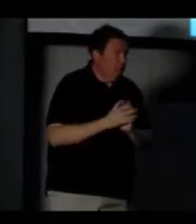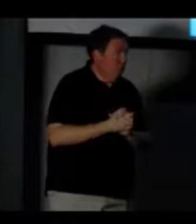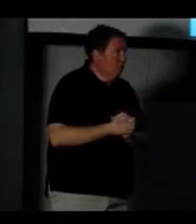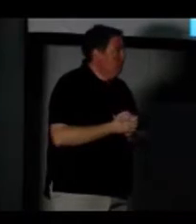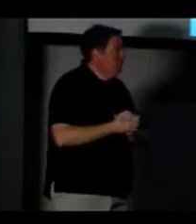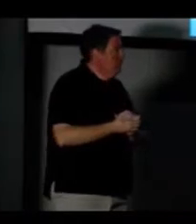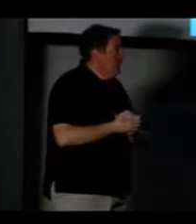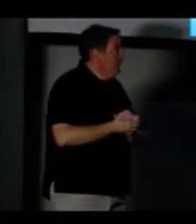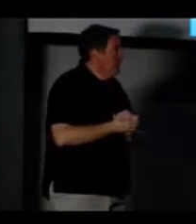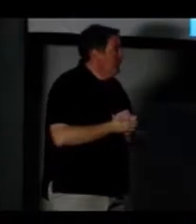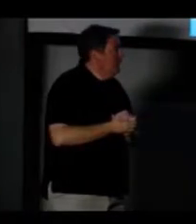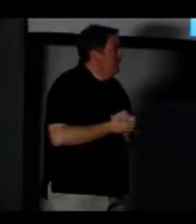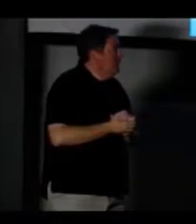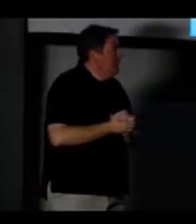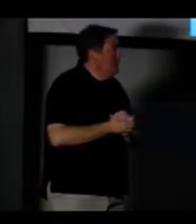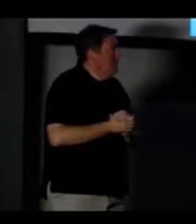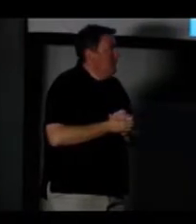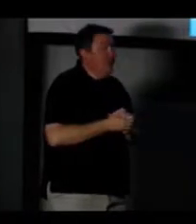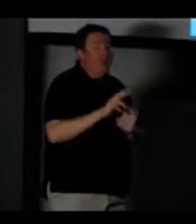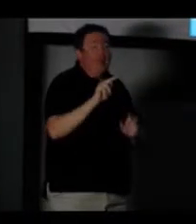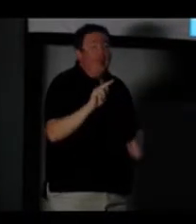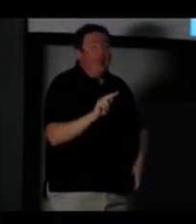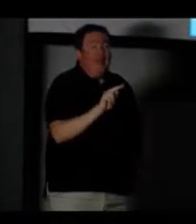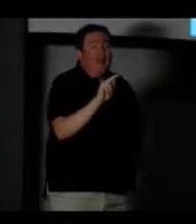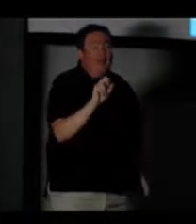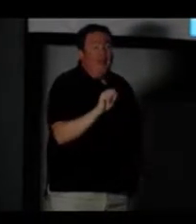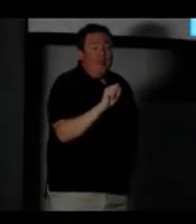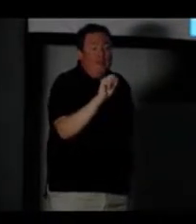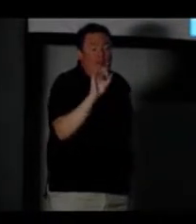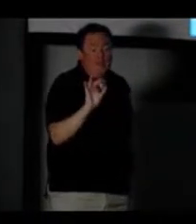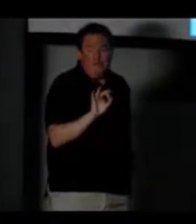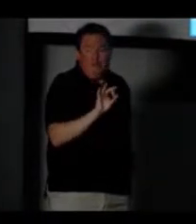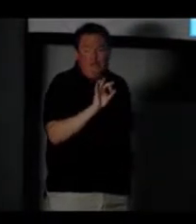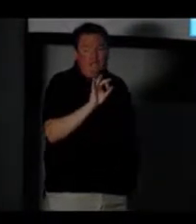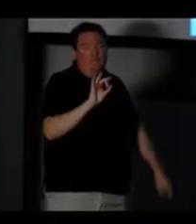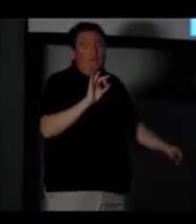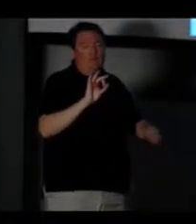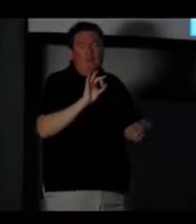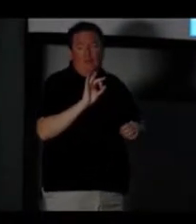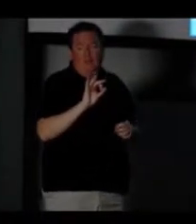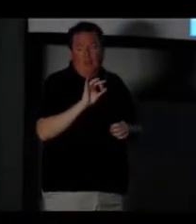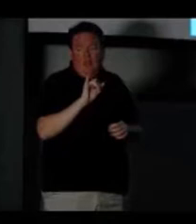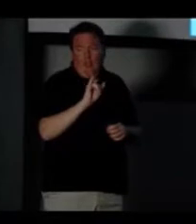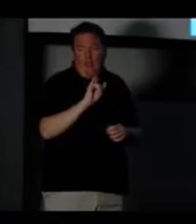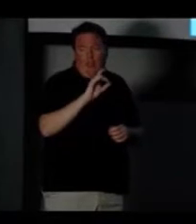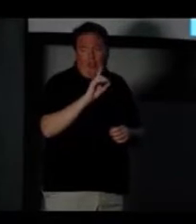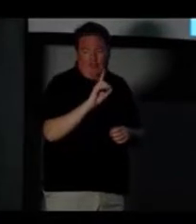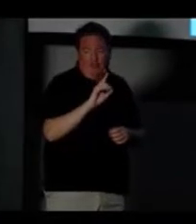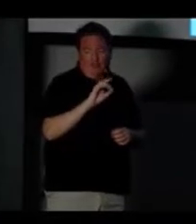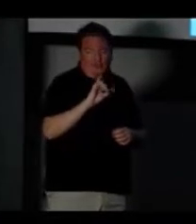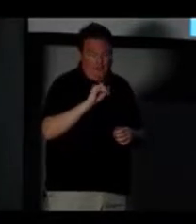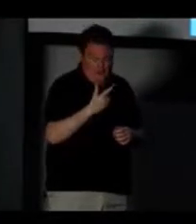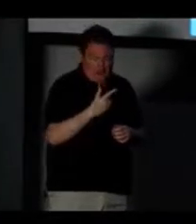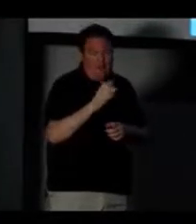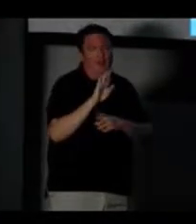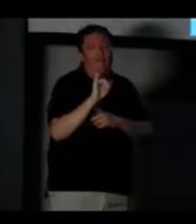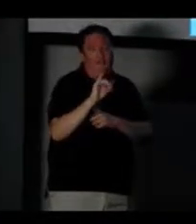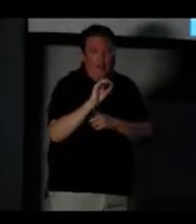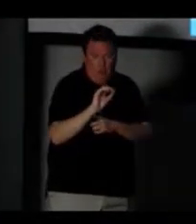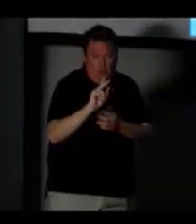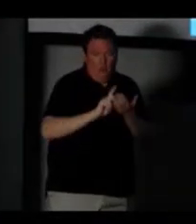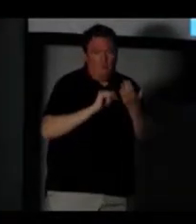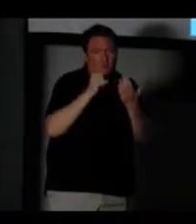a big project through the NSF-funded iDig Bio project called WeDig Bio, which is a global effort to